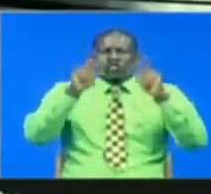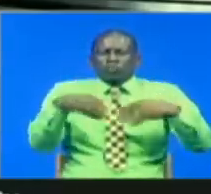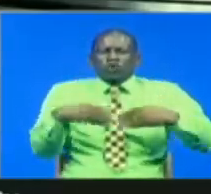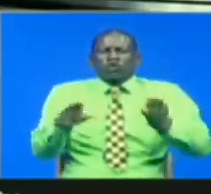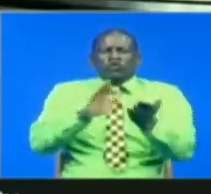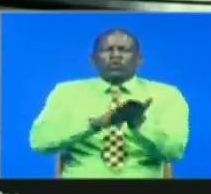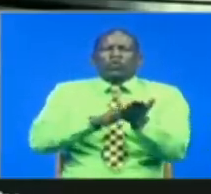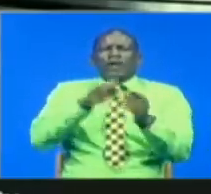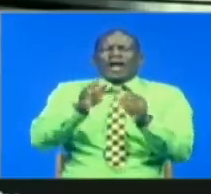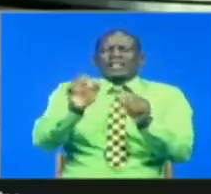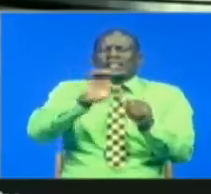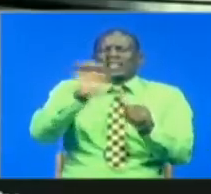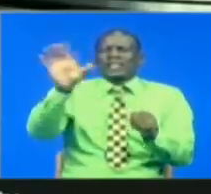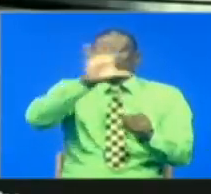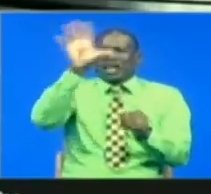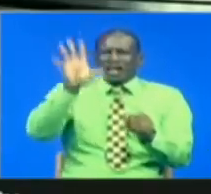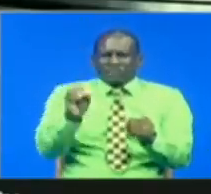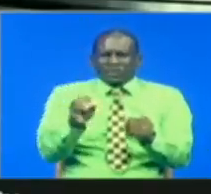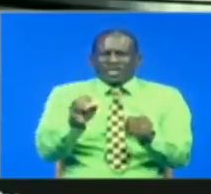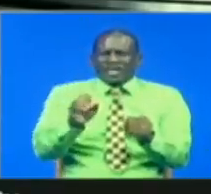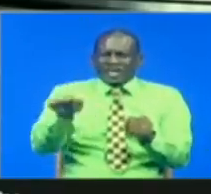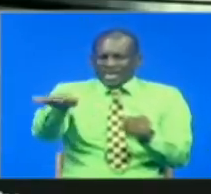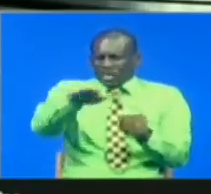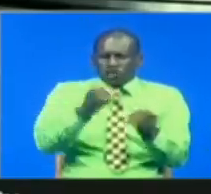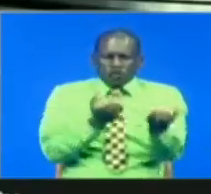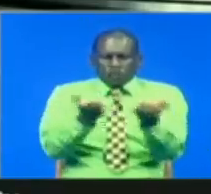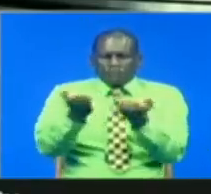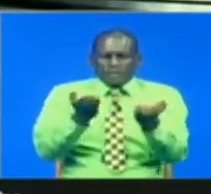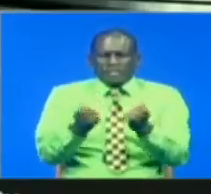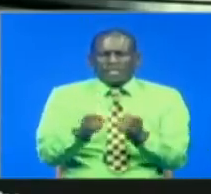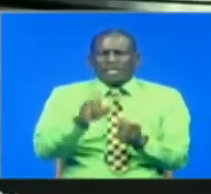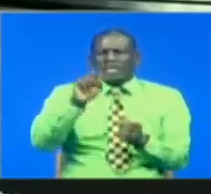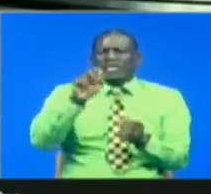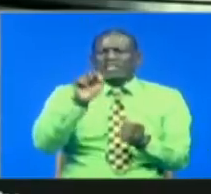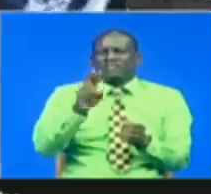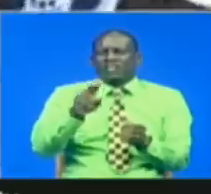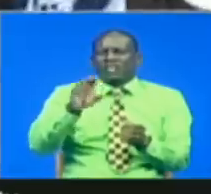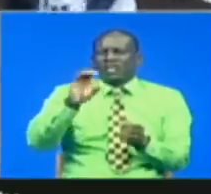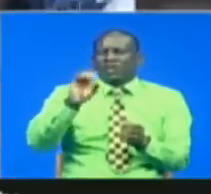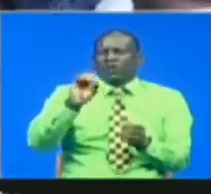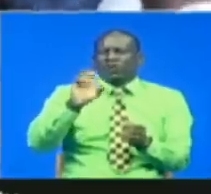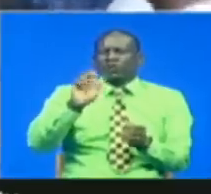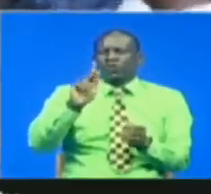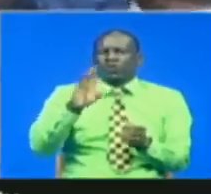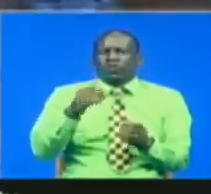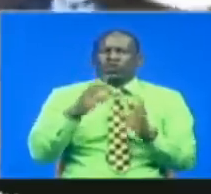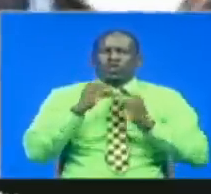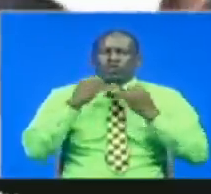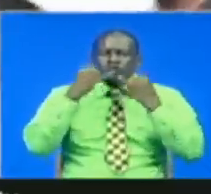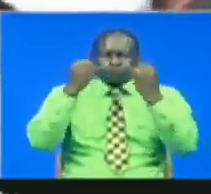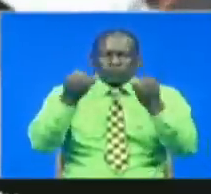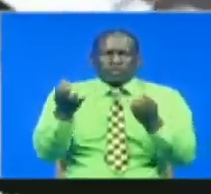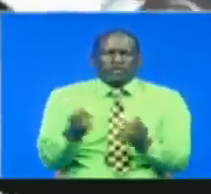East African region's hub of business. NTV's Oko Okusa reports.